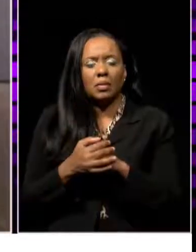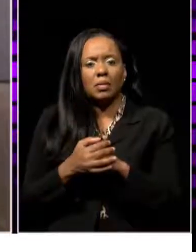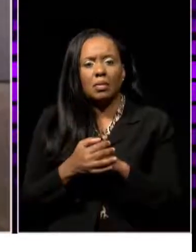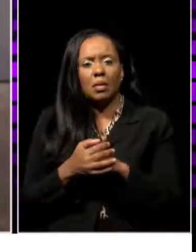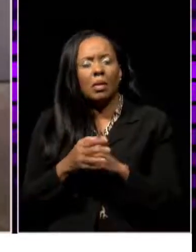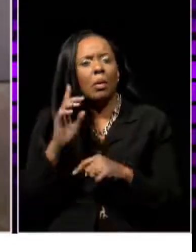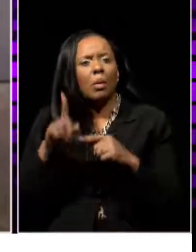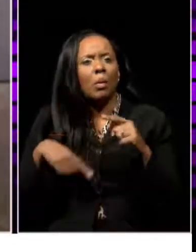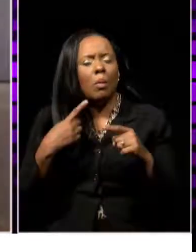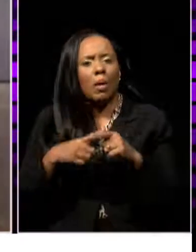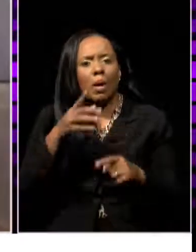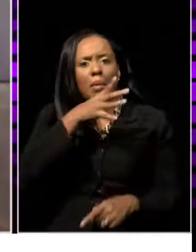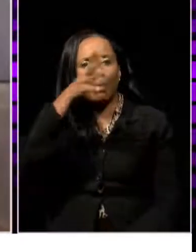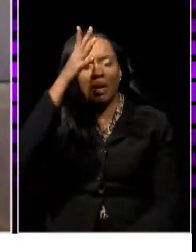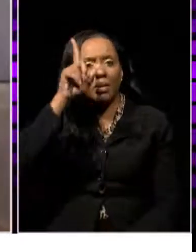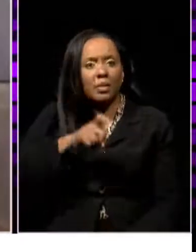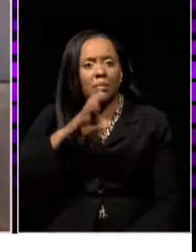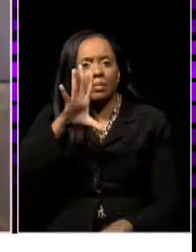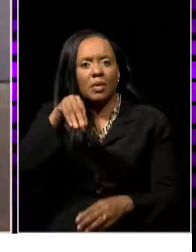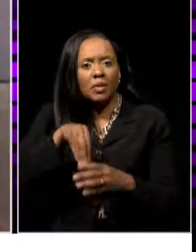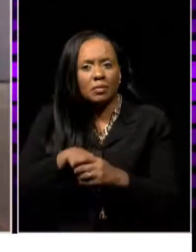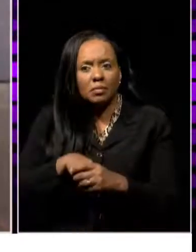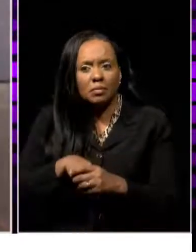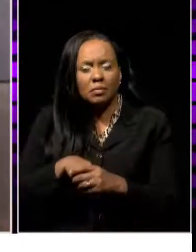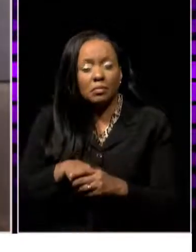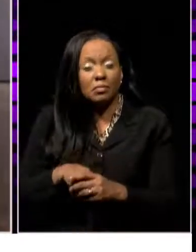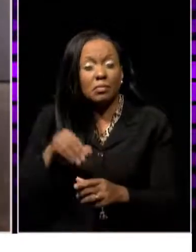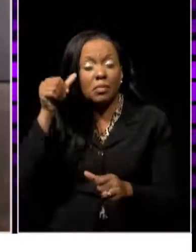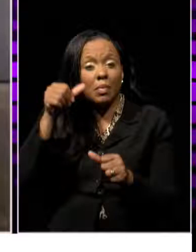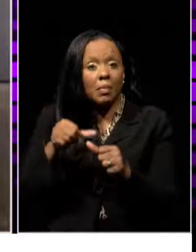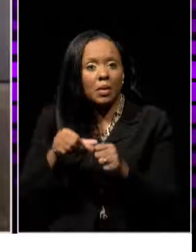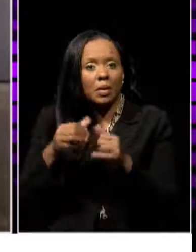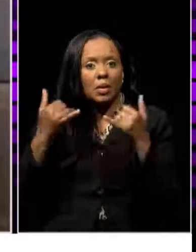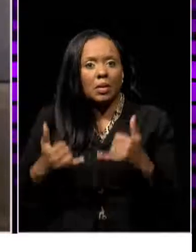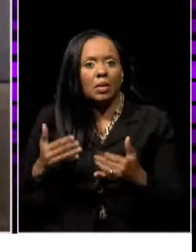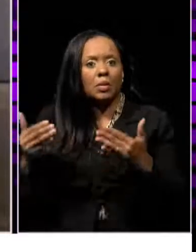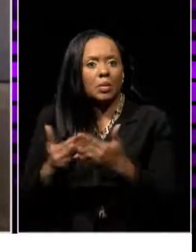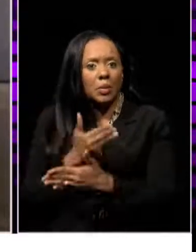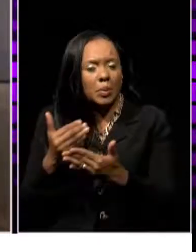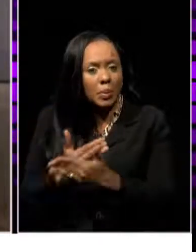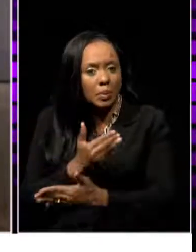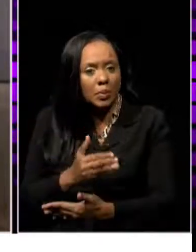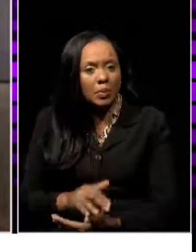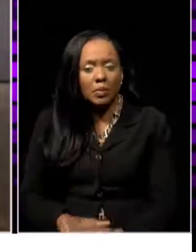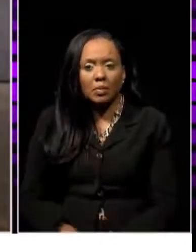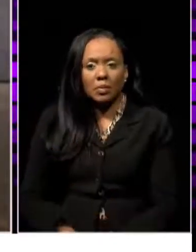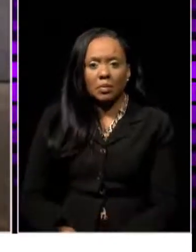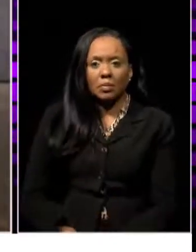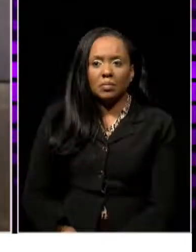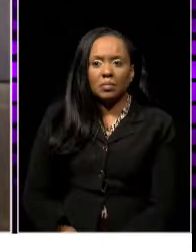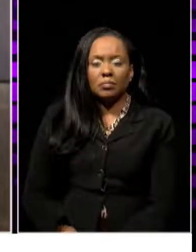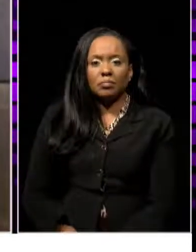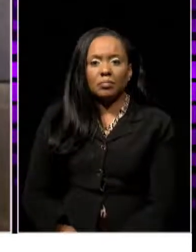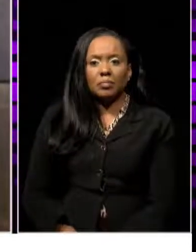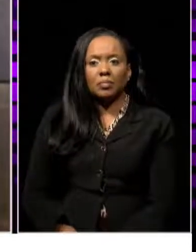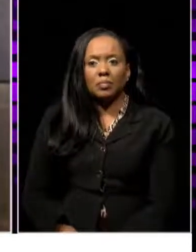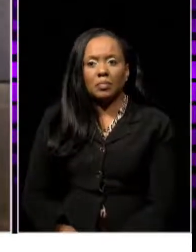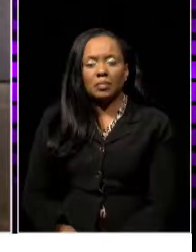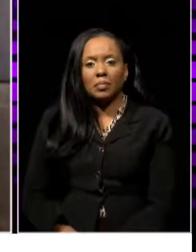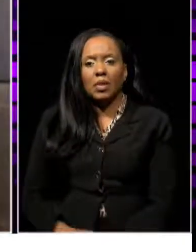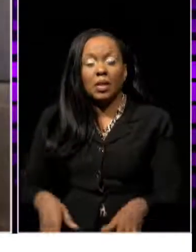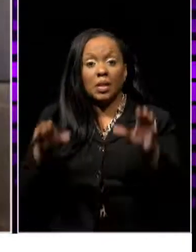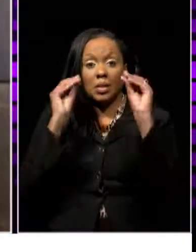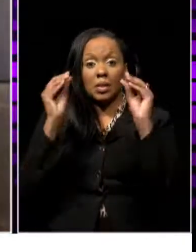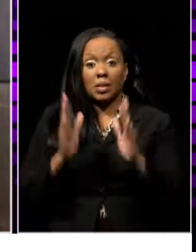of parents, now understand this is a new thing. Teachers are learning this to cope with this environment as